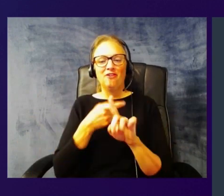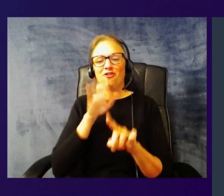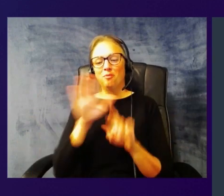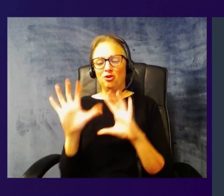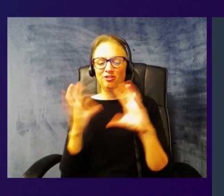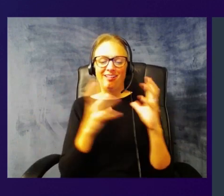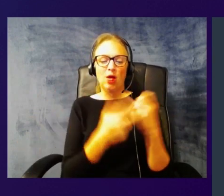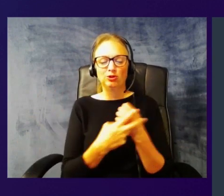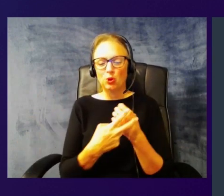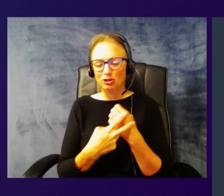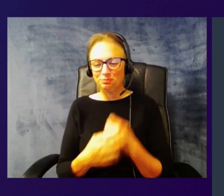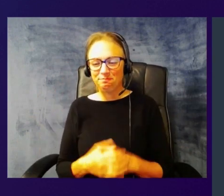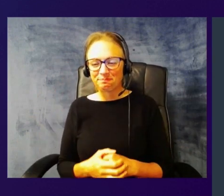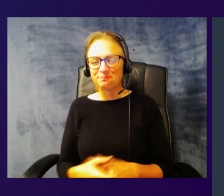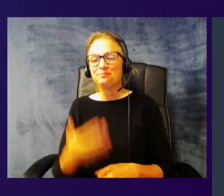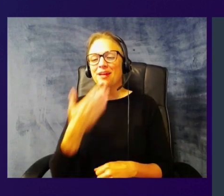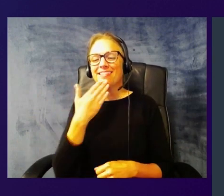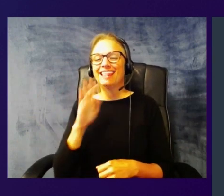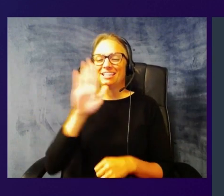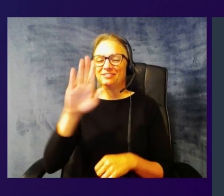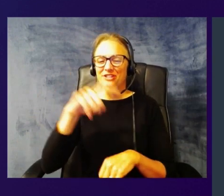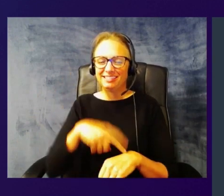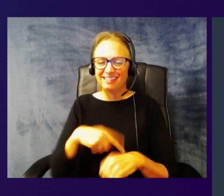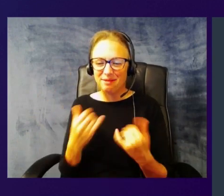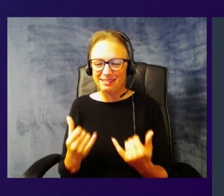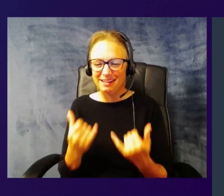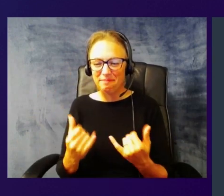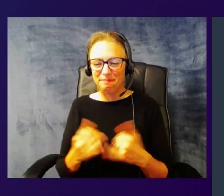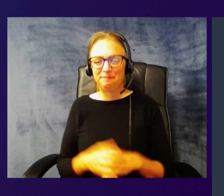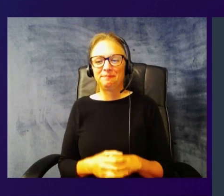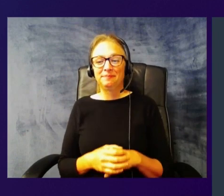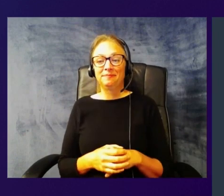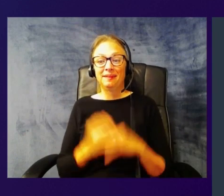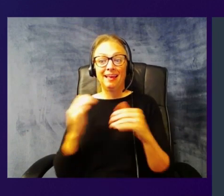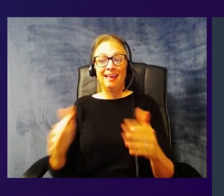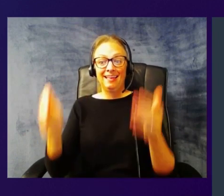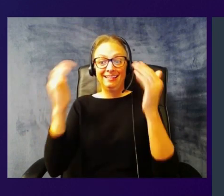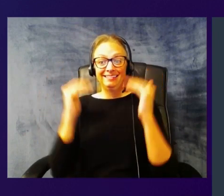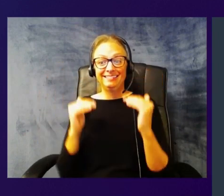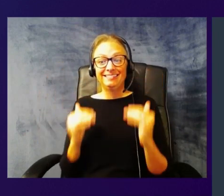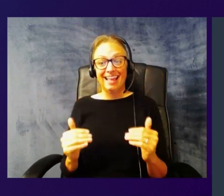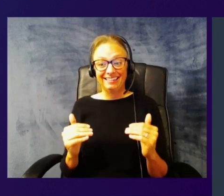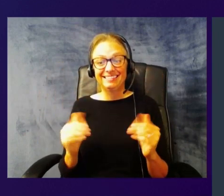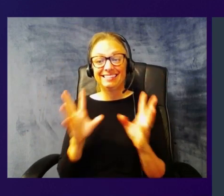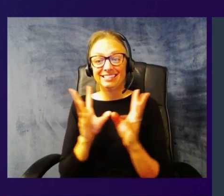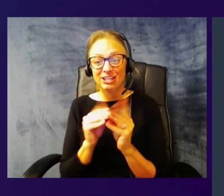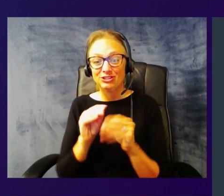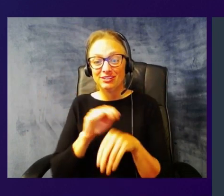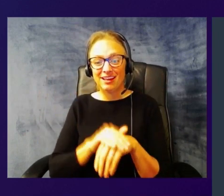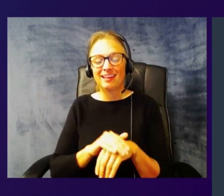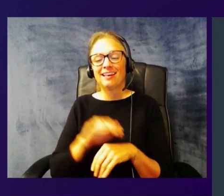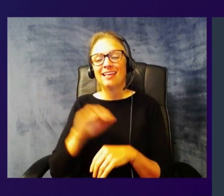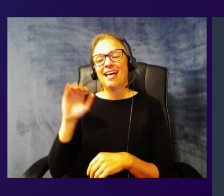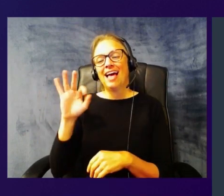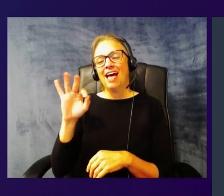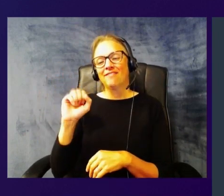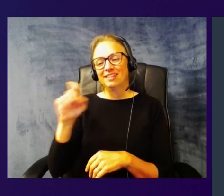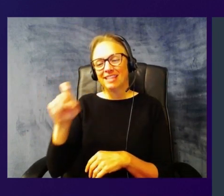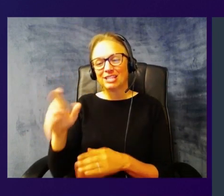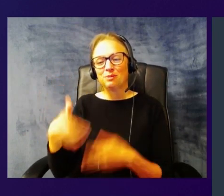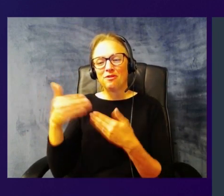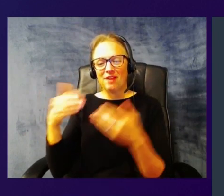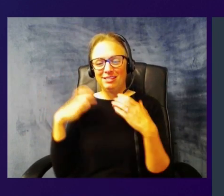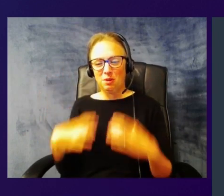spend. Thanks for your time today. Up next, we have a session on how Amazon FSx provides customers with an